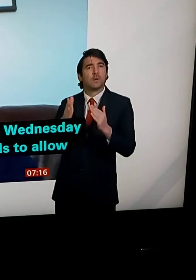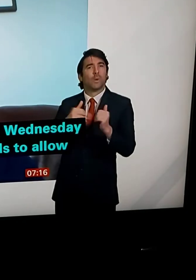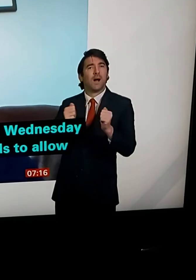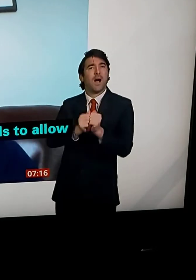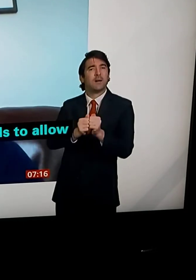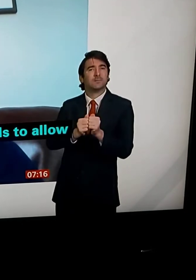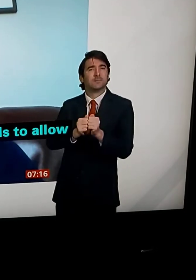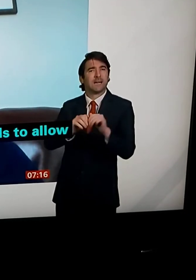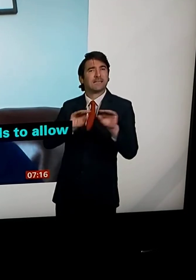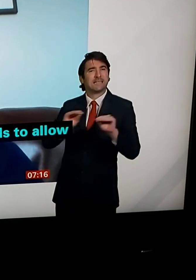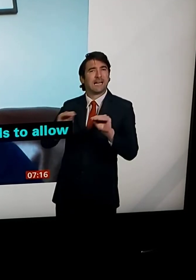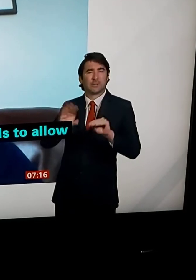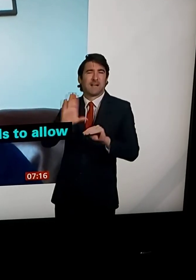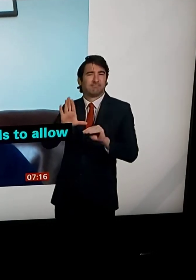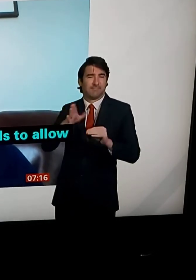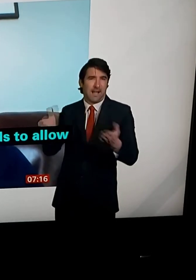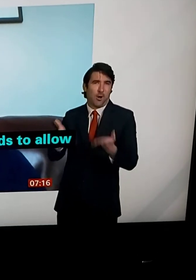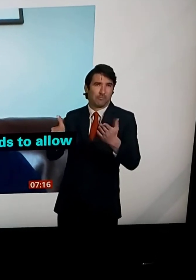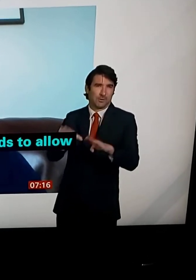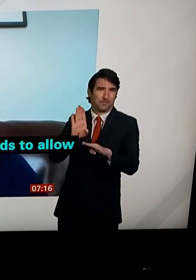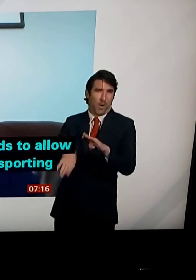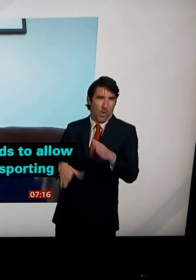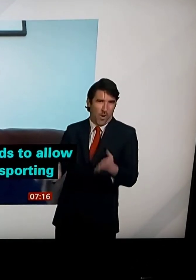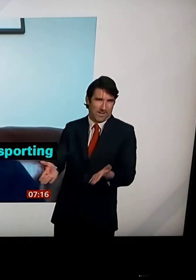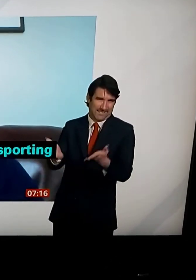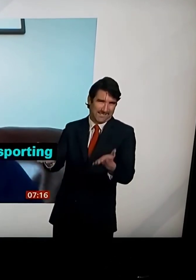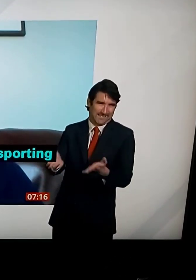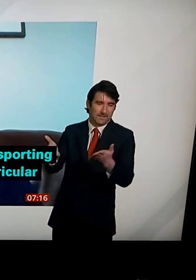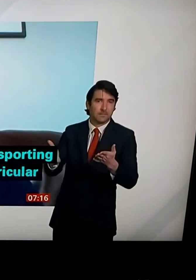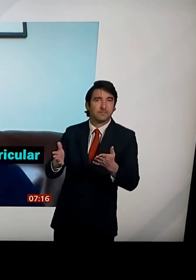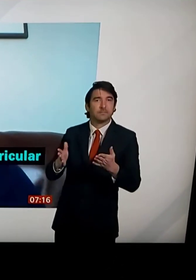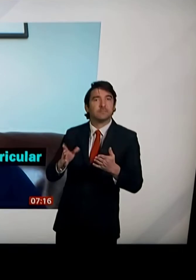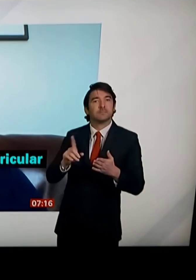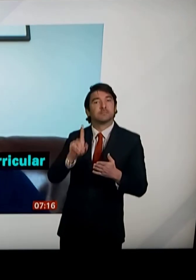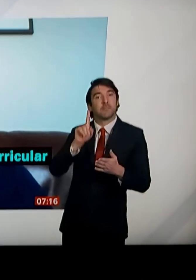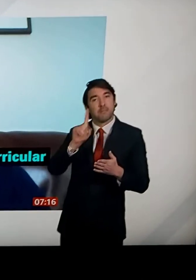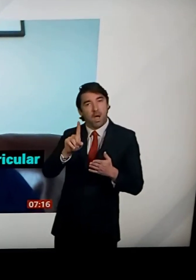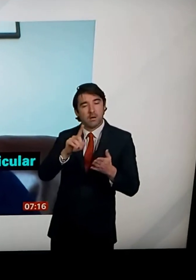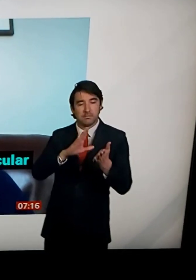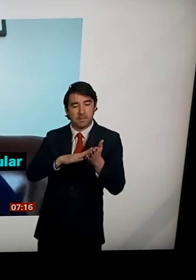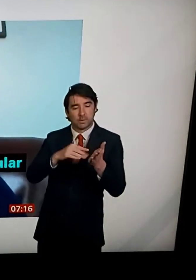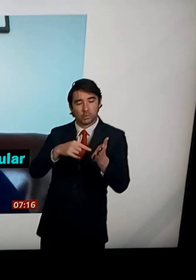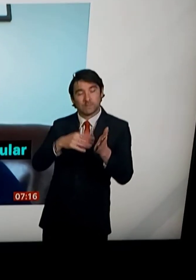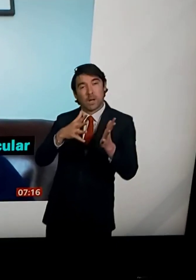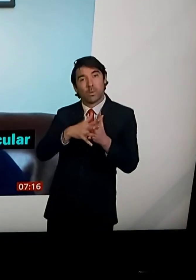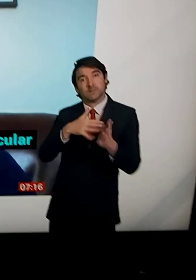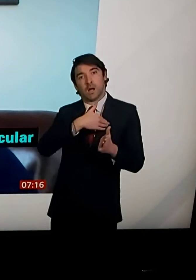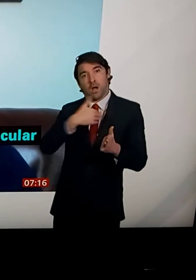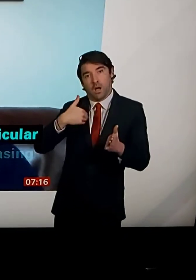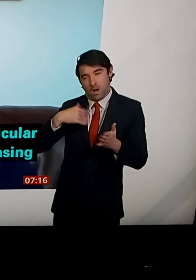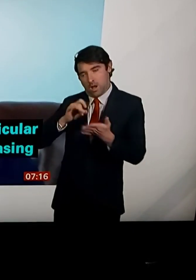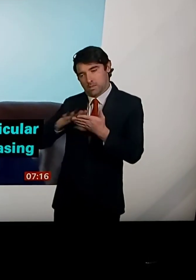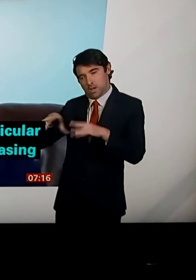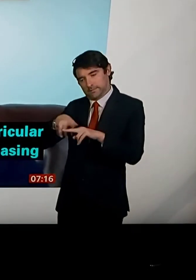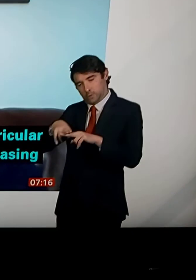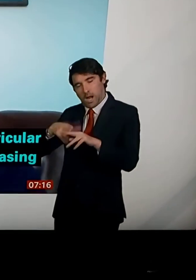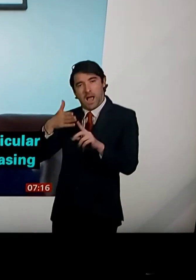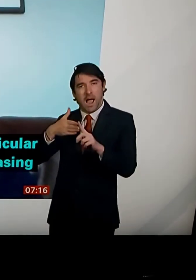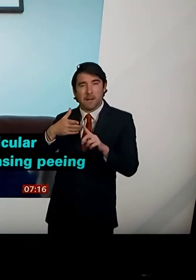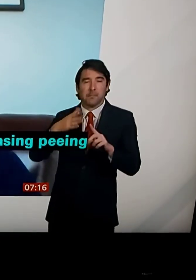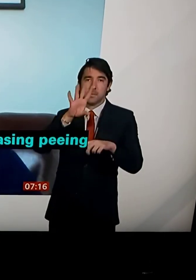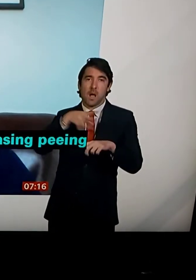an increased number of spaces on campus, increasing the cleaning space around communal teaching and social spaces, and